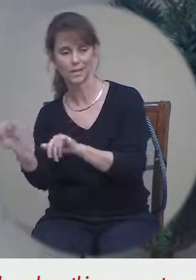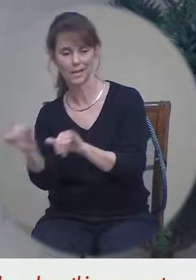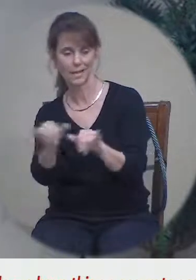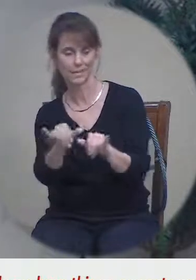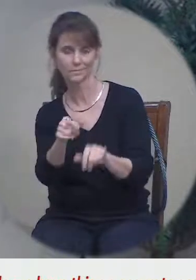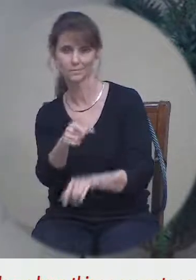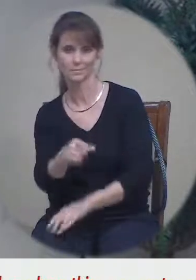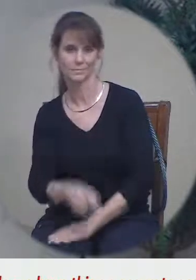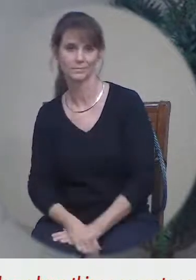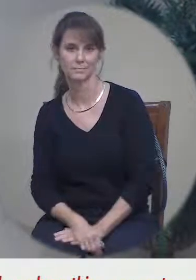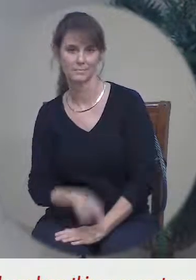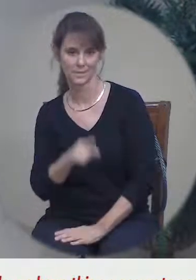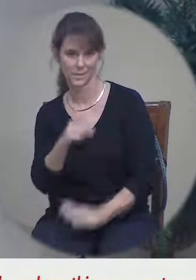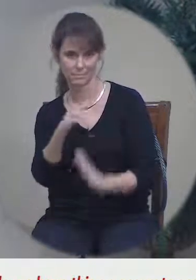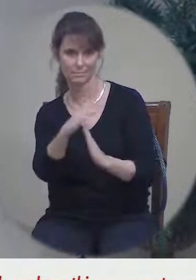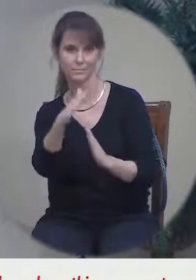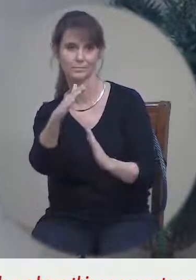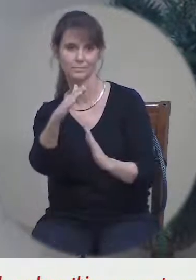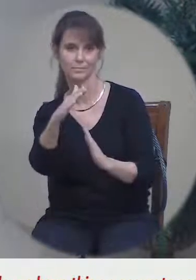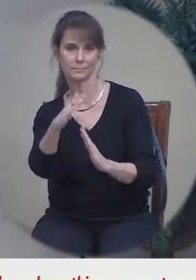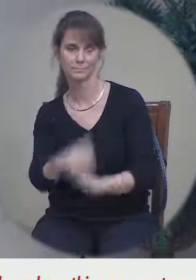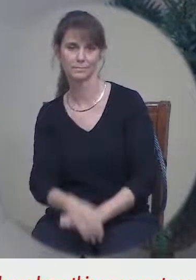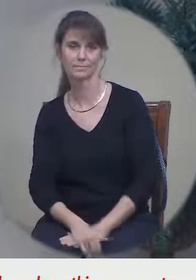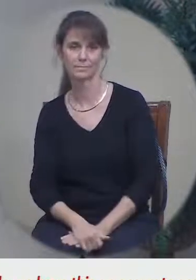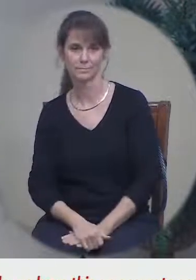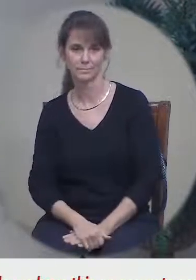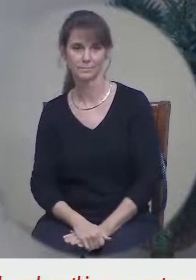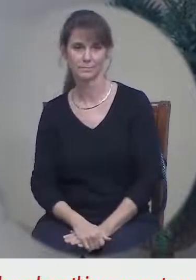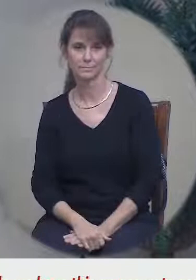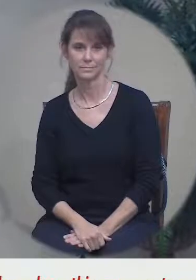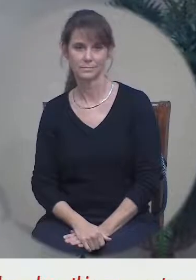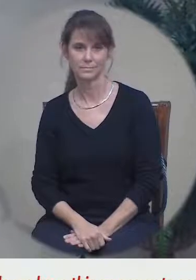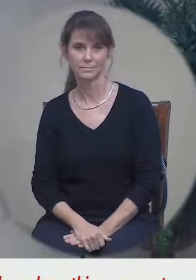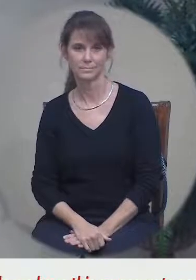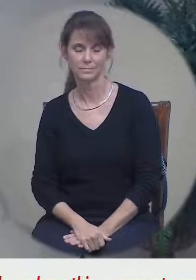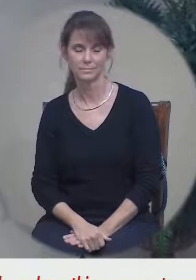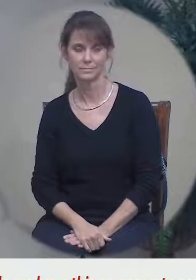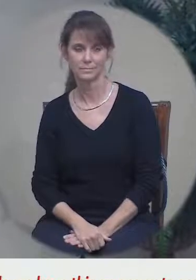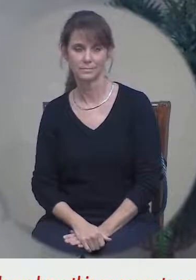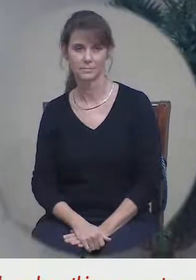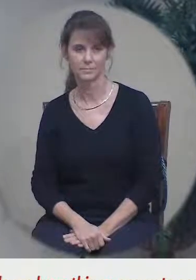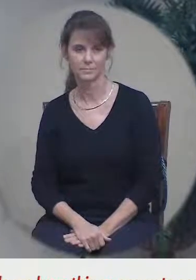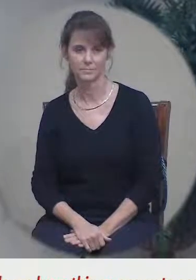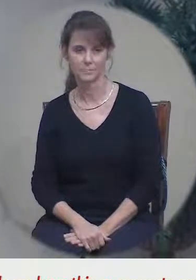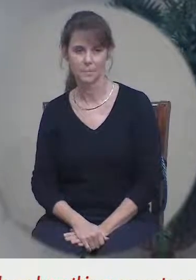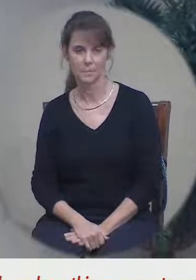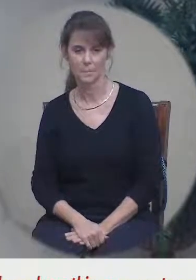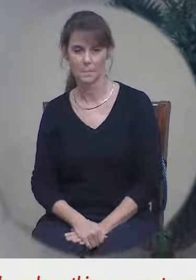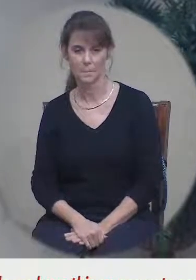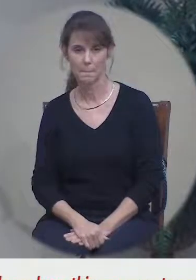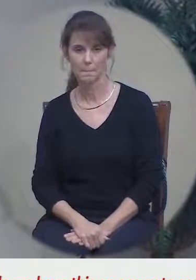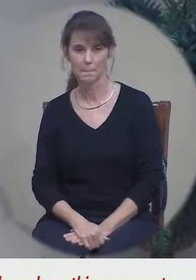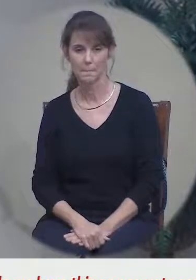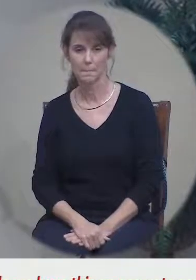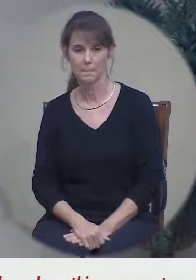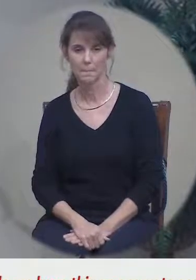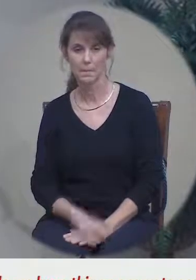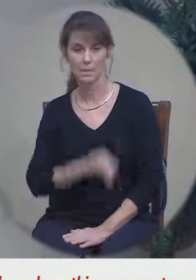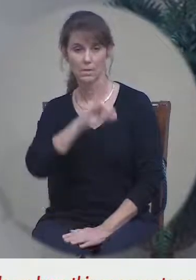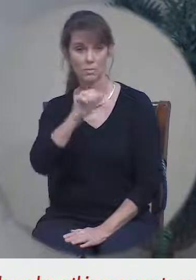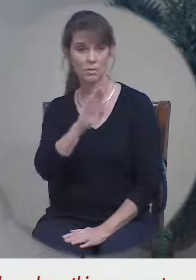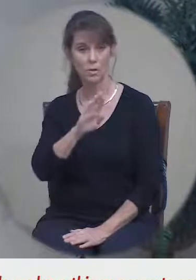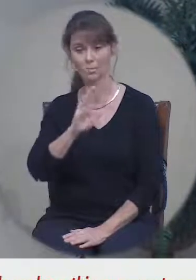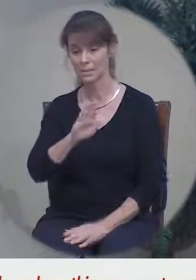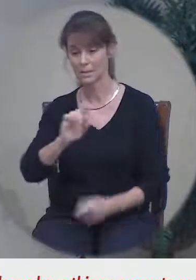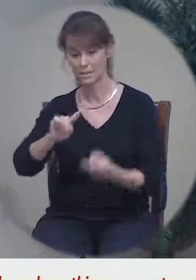In addition to that, you almost get the incredulity of his friends, right? When his friends eventually come to give